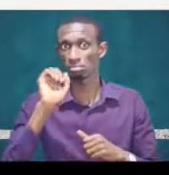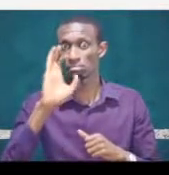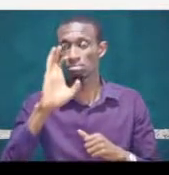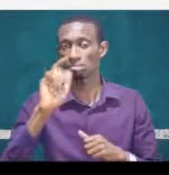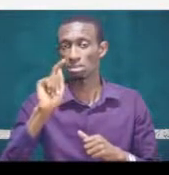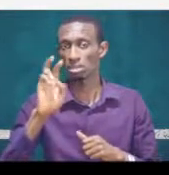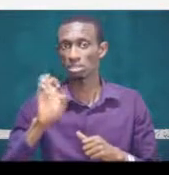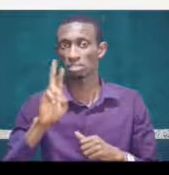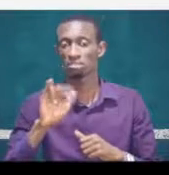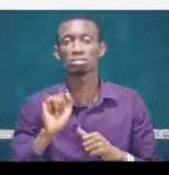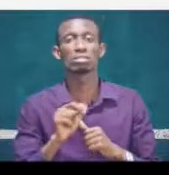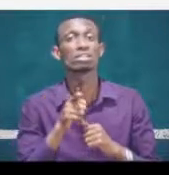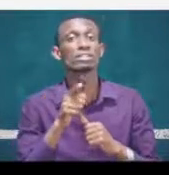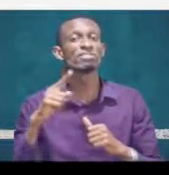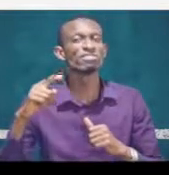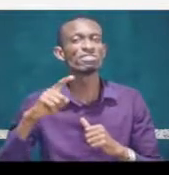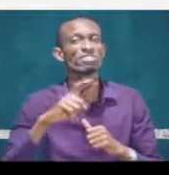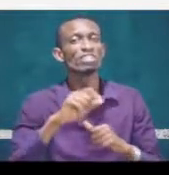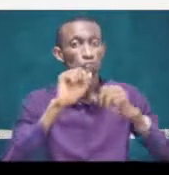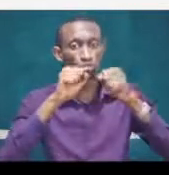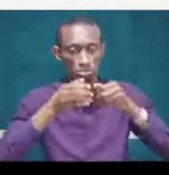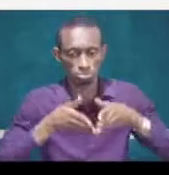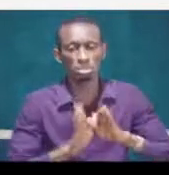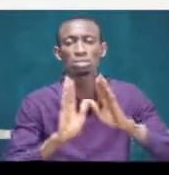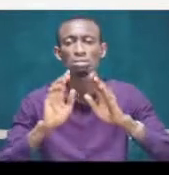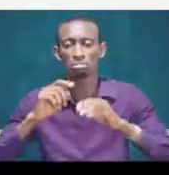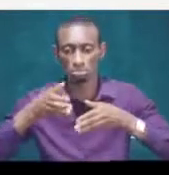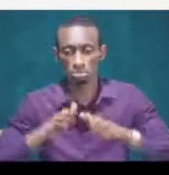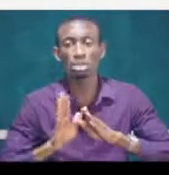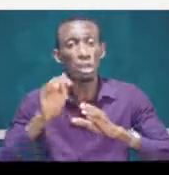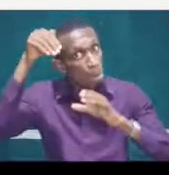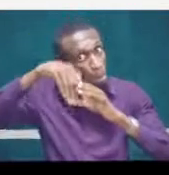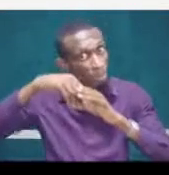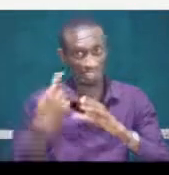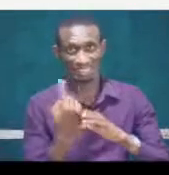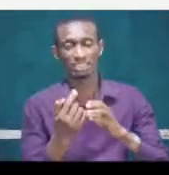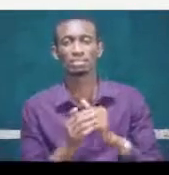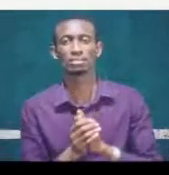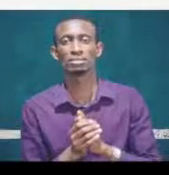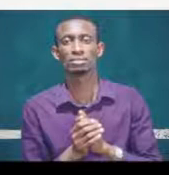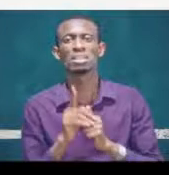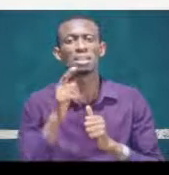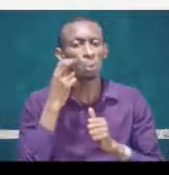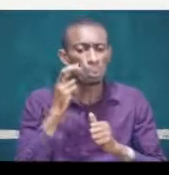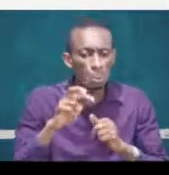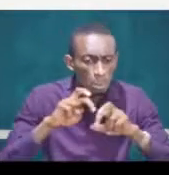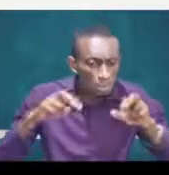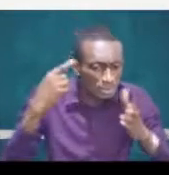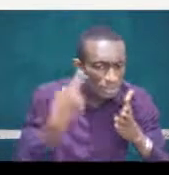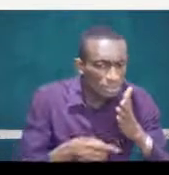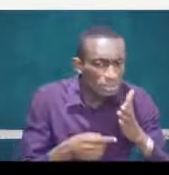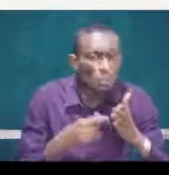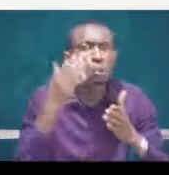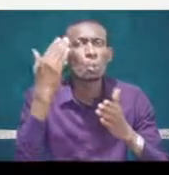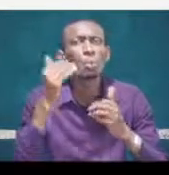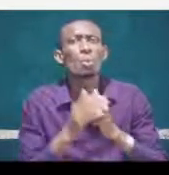form of virus that is able to carry out its reproduction inside the bacterial cell. But what did they find out? And the question is, why didn't they use